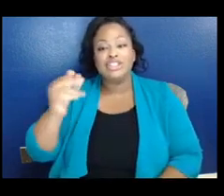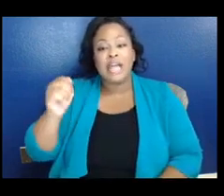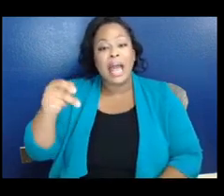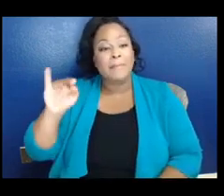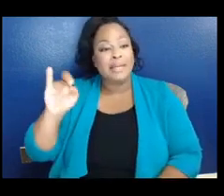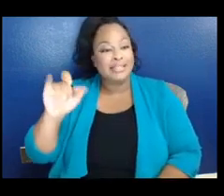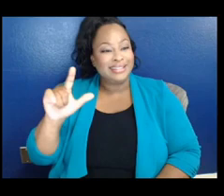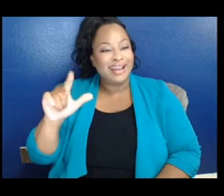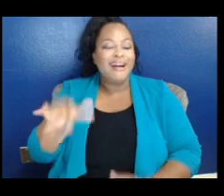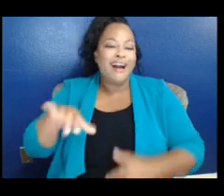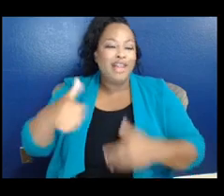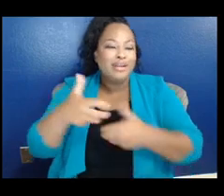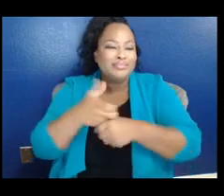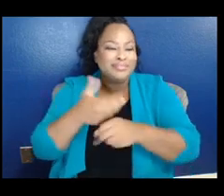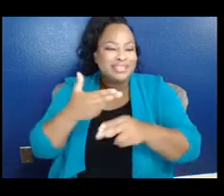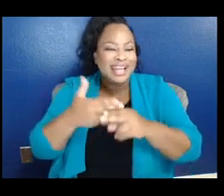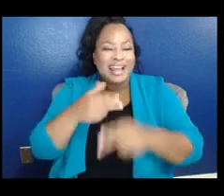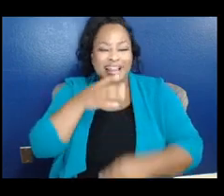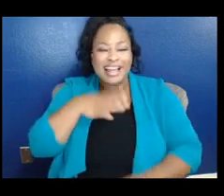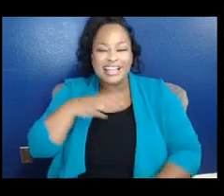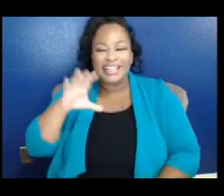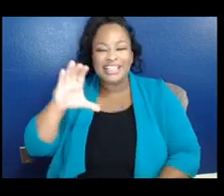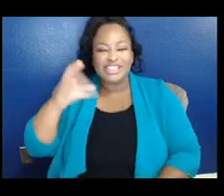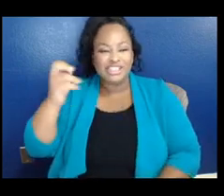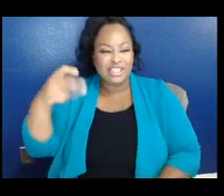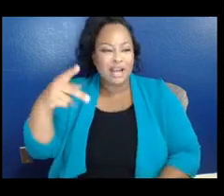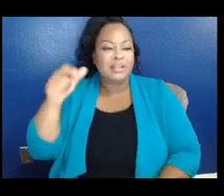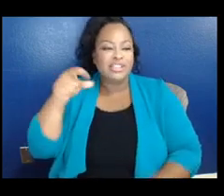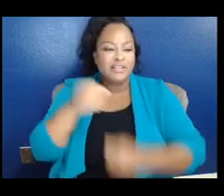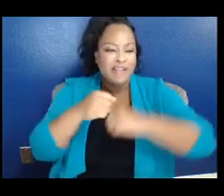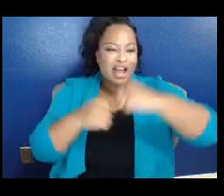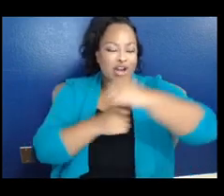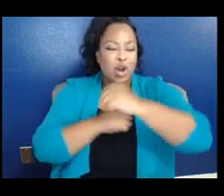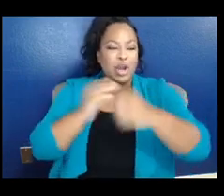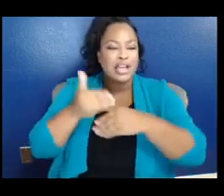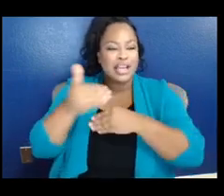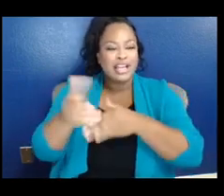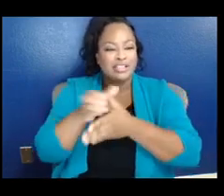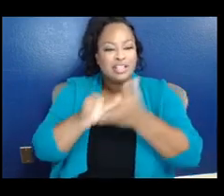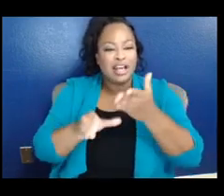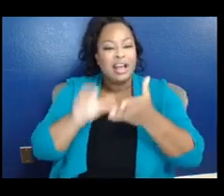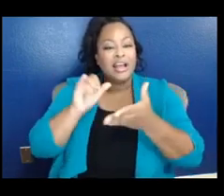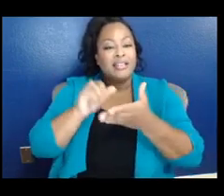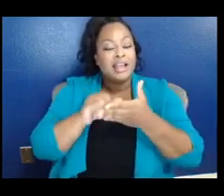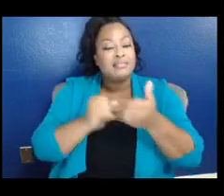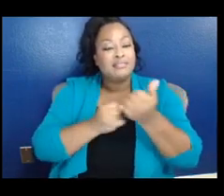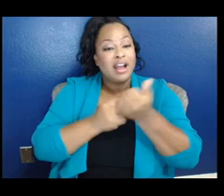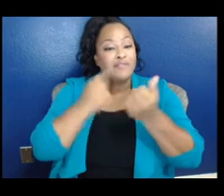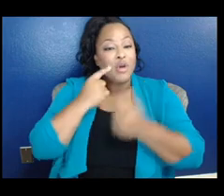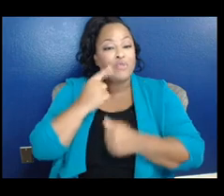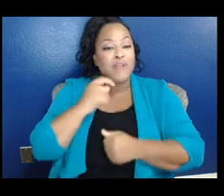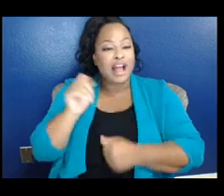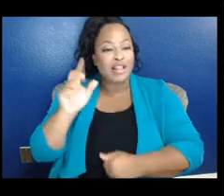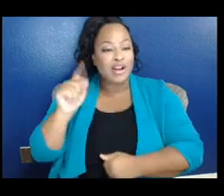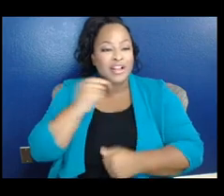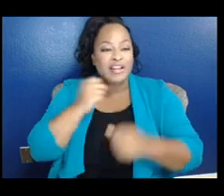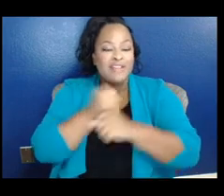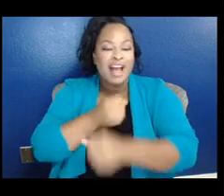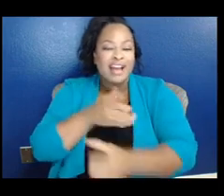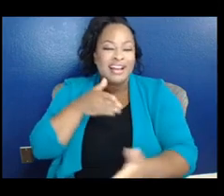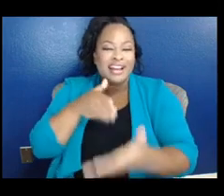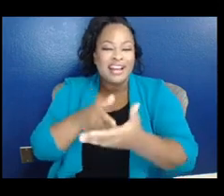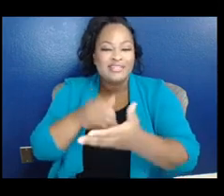as Lady Chap. She's the founder of the Her Next Chapter organization, the fiscal sponsor for Red Alert, the Fight Against Fibroids